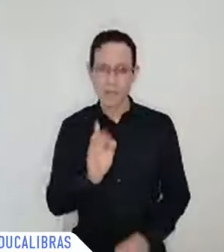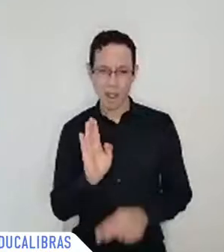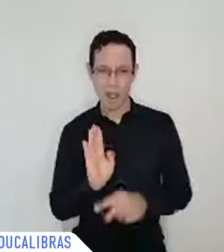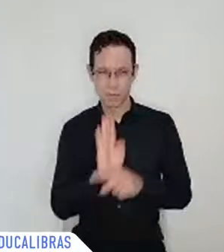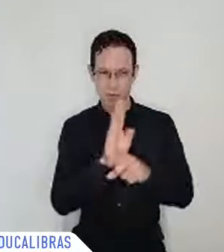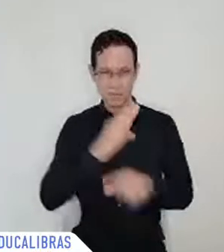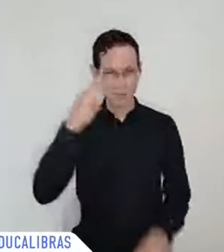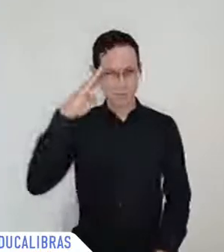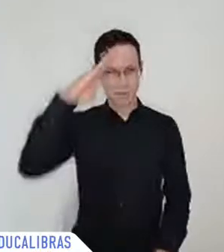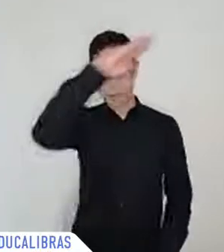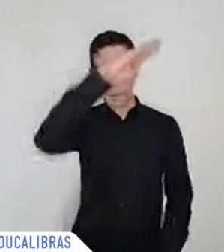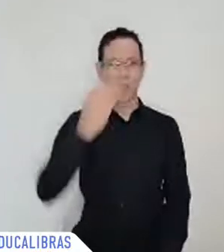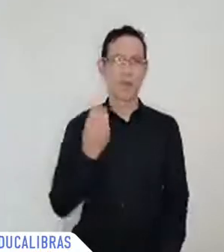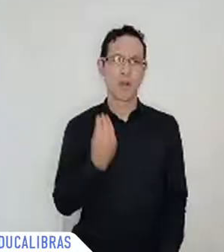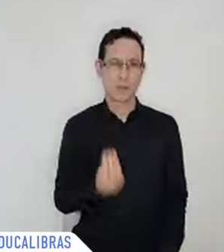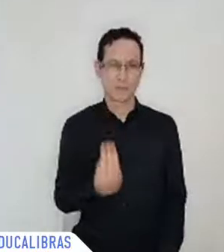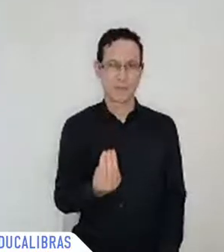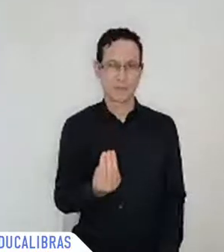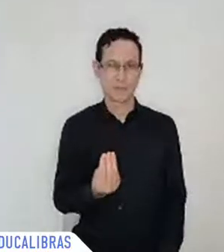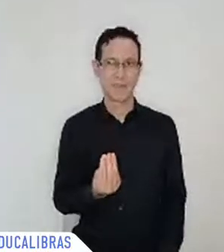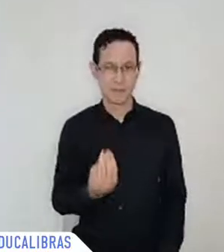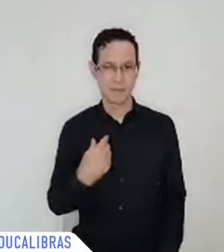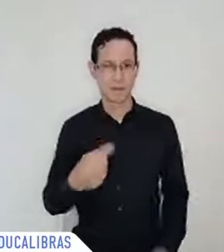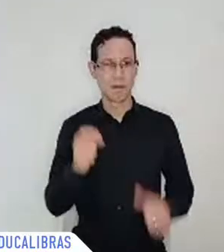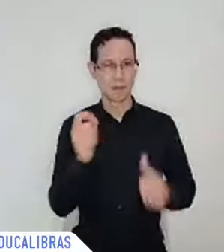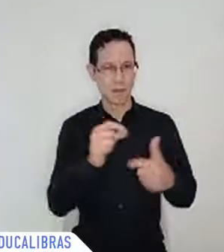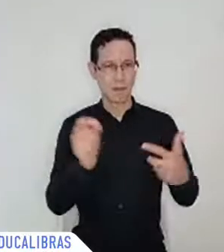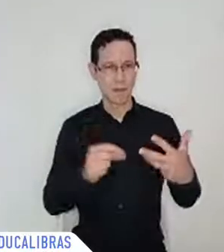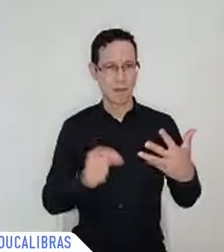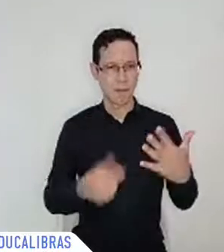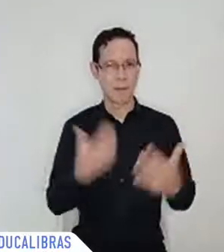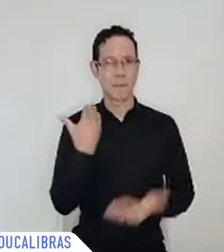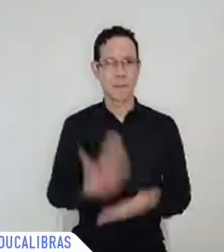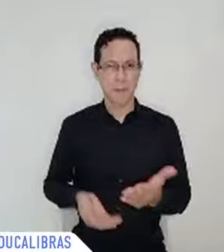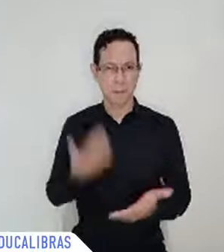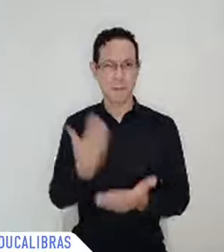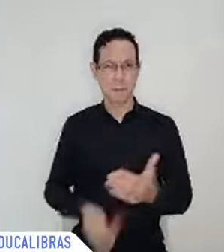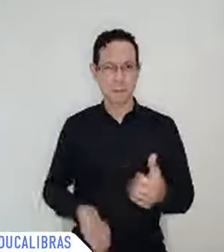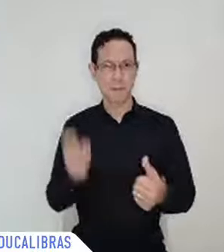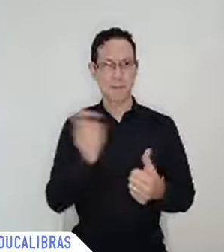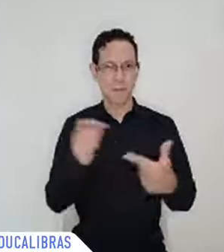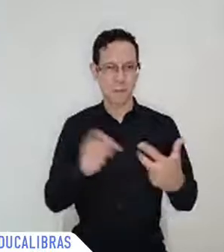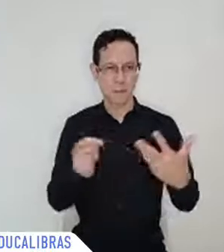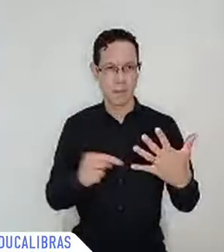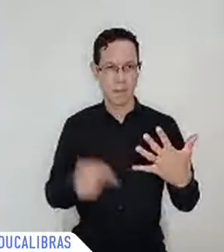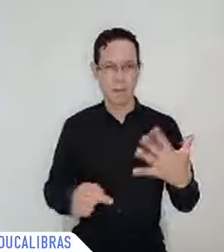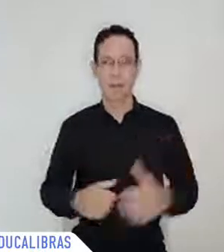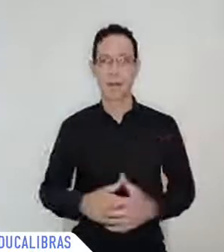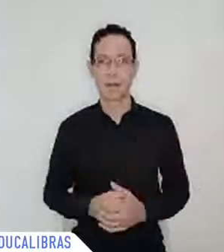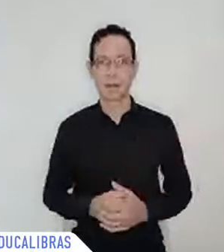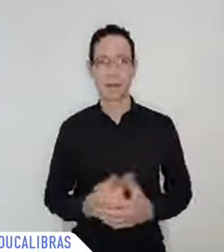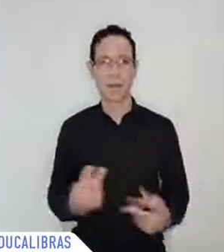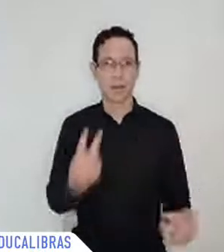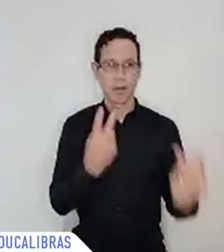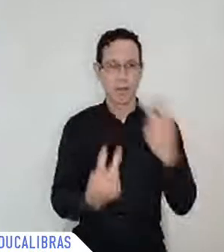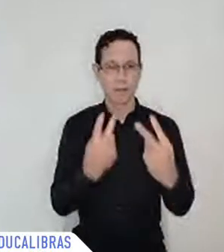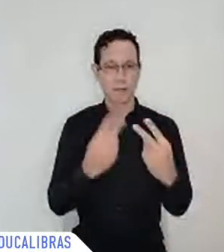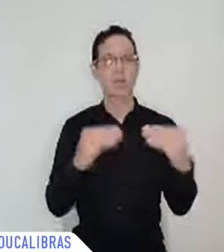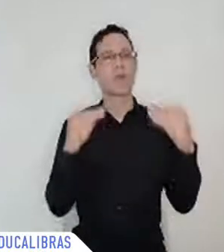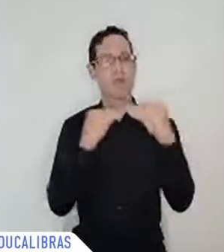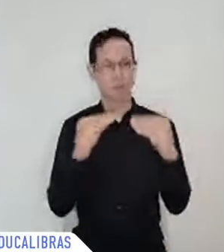of Representatives. And we always question them and say, it's amazing that you still support